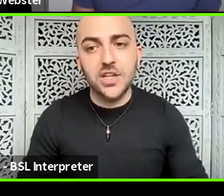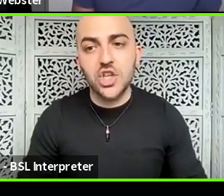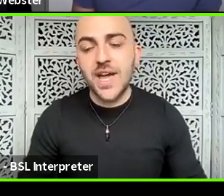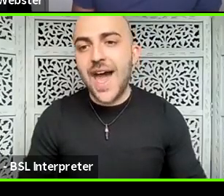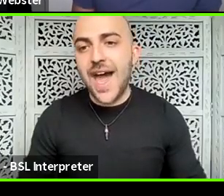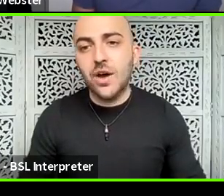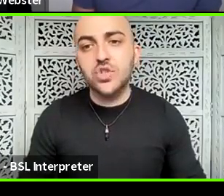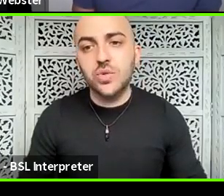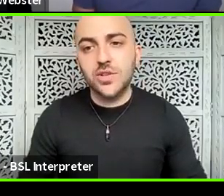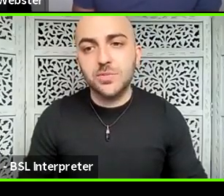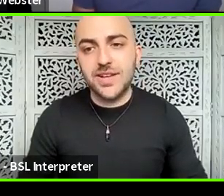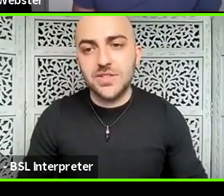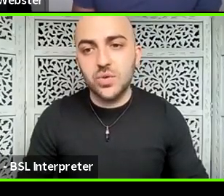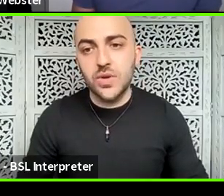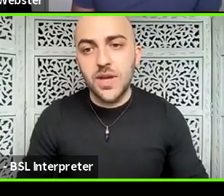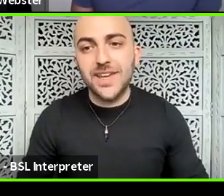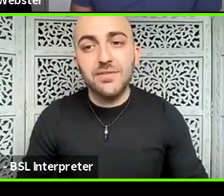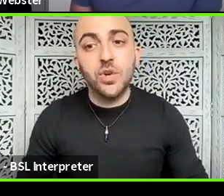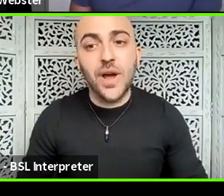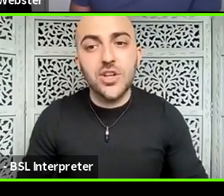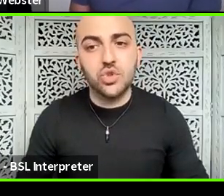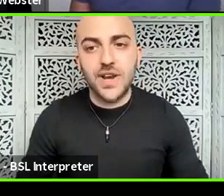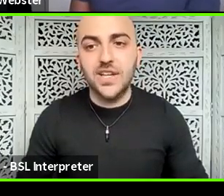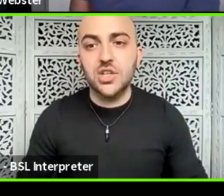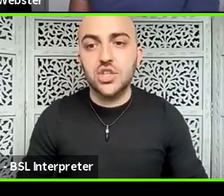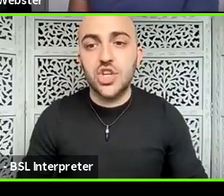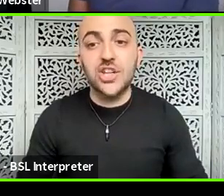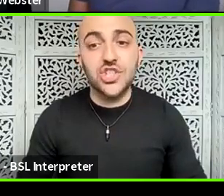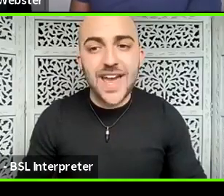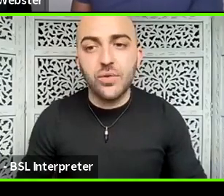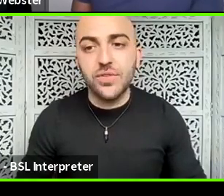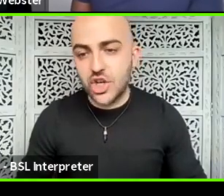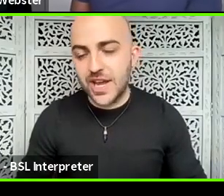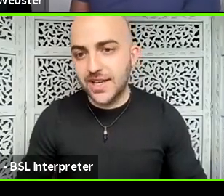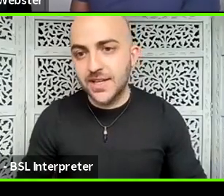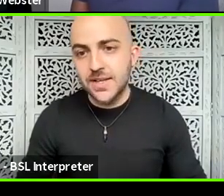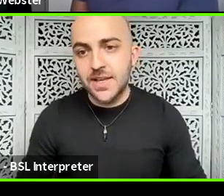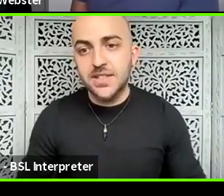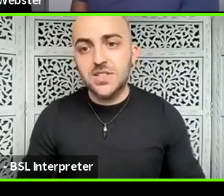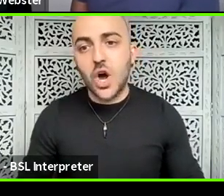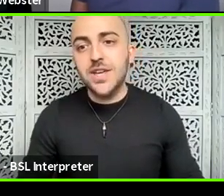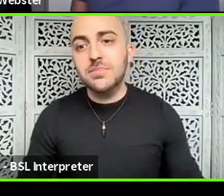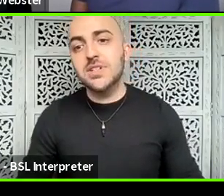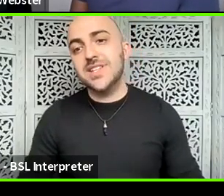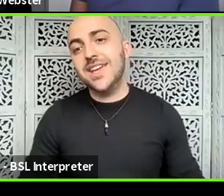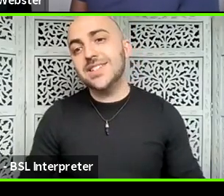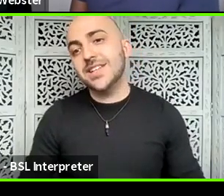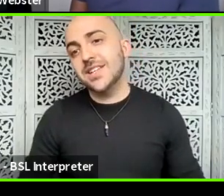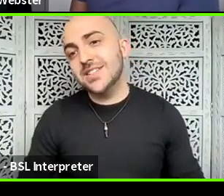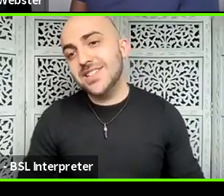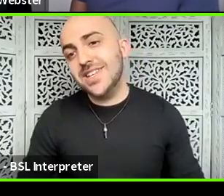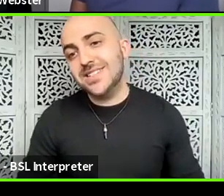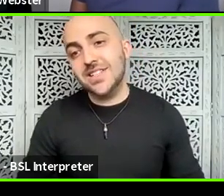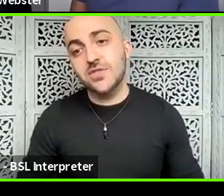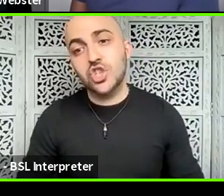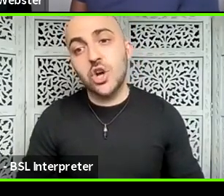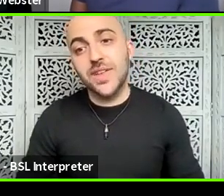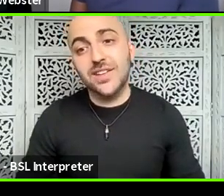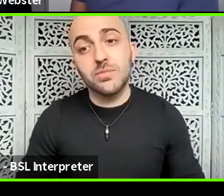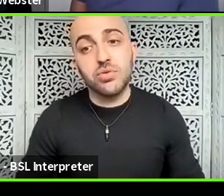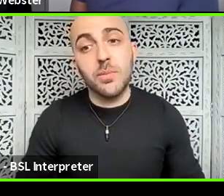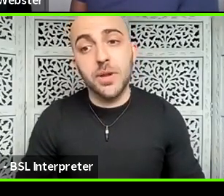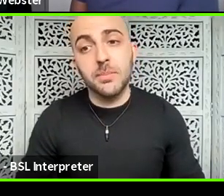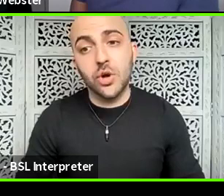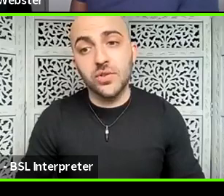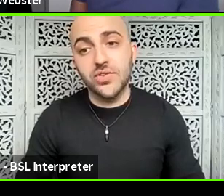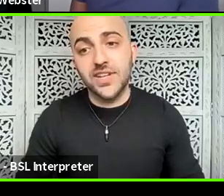make change? How do you expect to make influential change down the chain? Diamond data statistics have shown